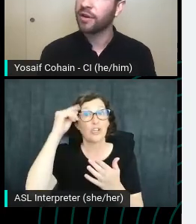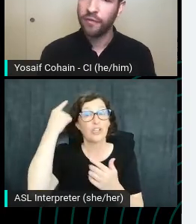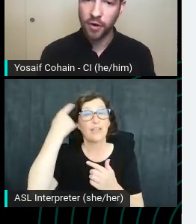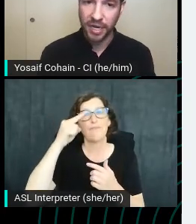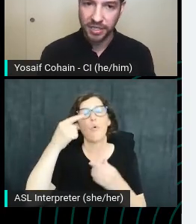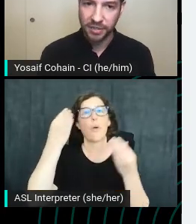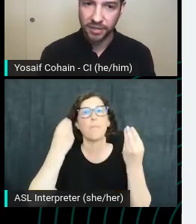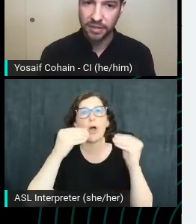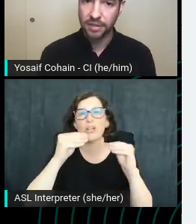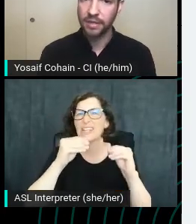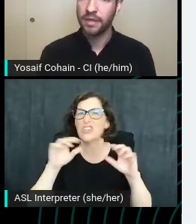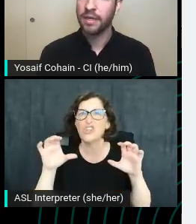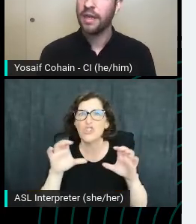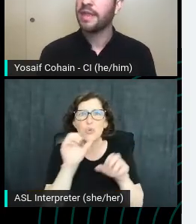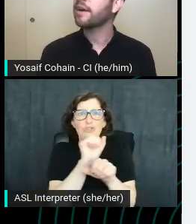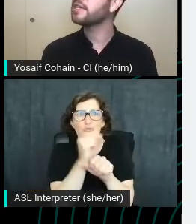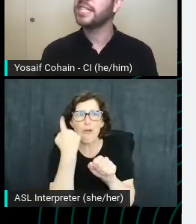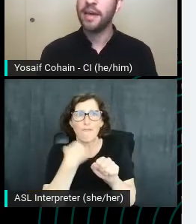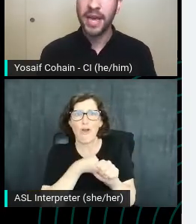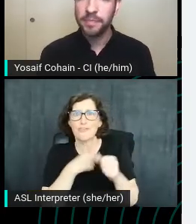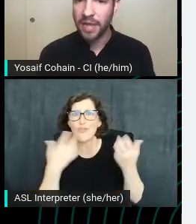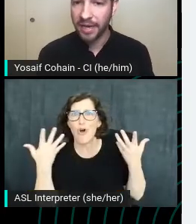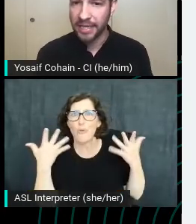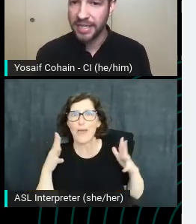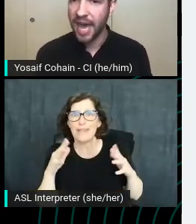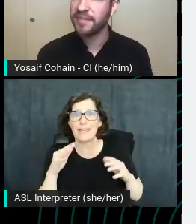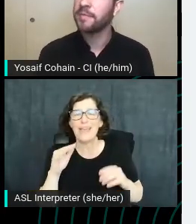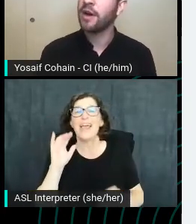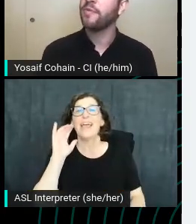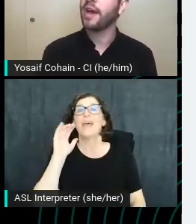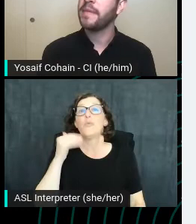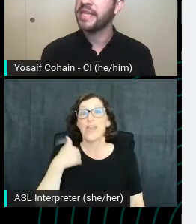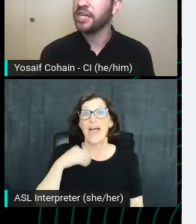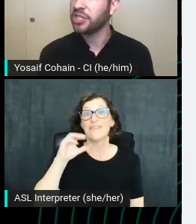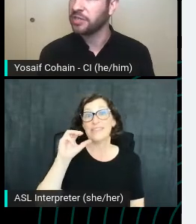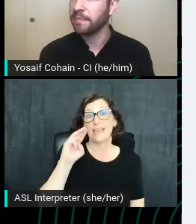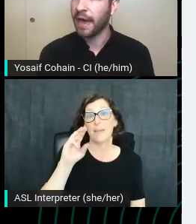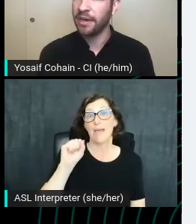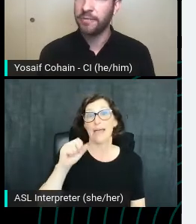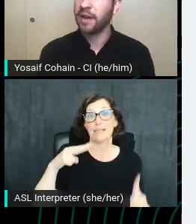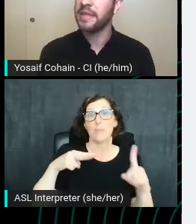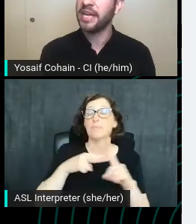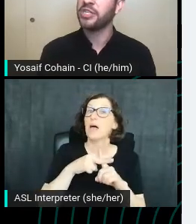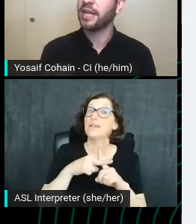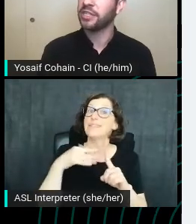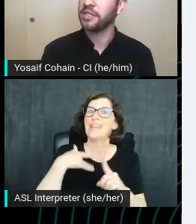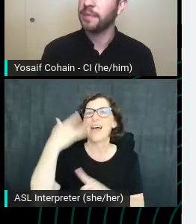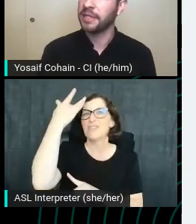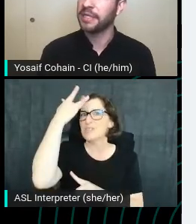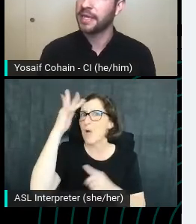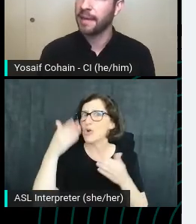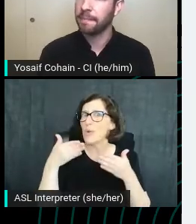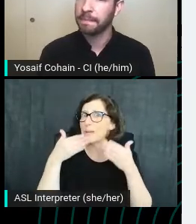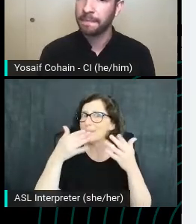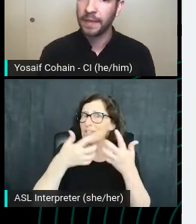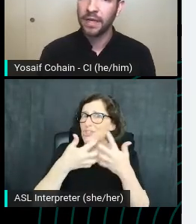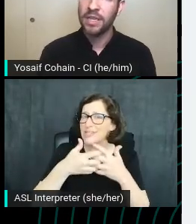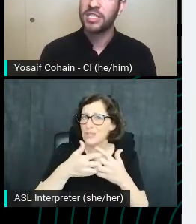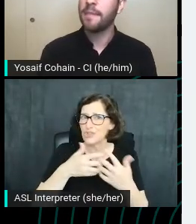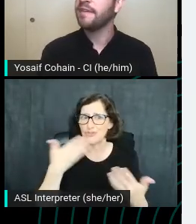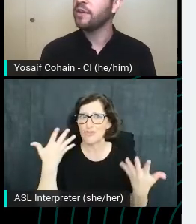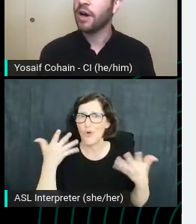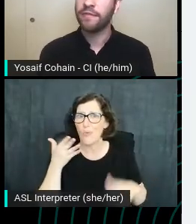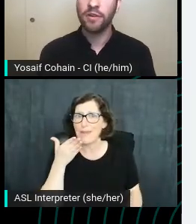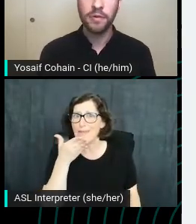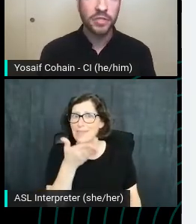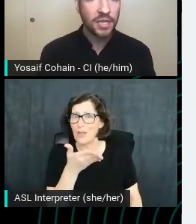that work for us. There are CMS plugins that have smart recommendation engines built into them.